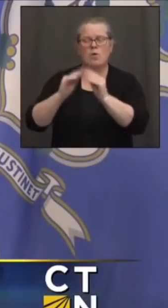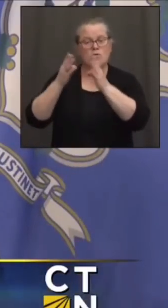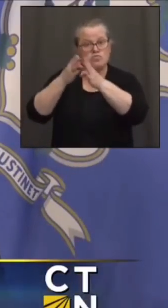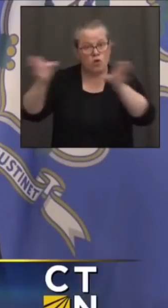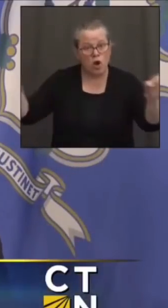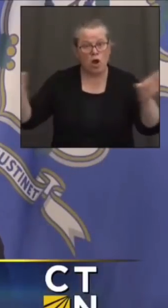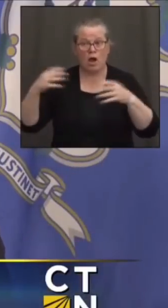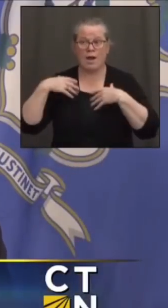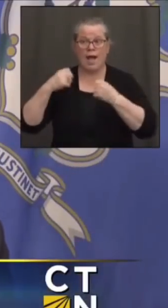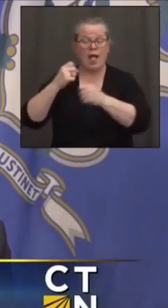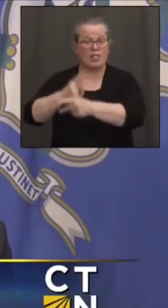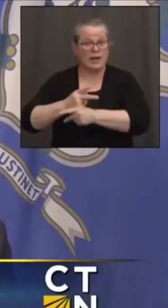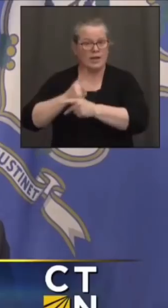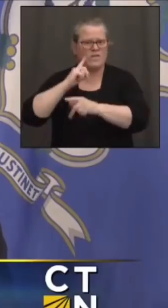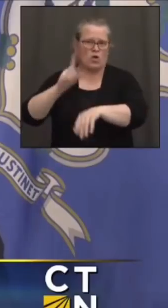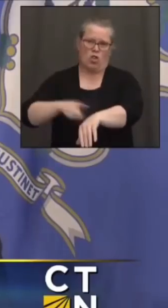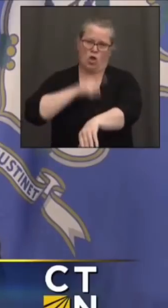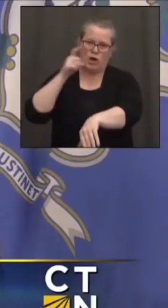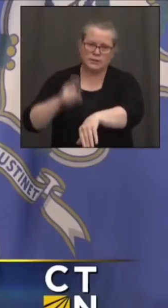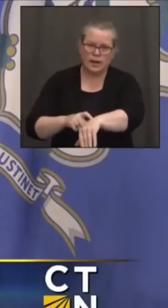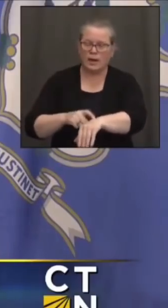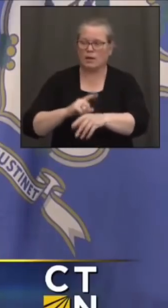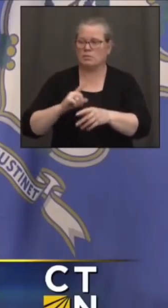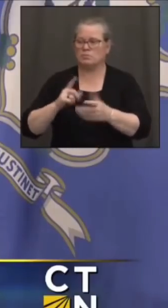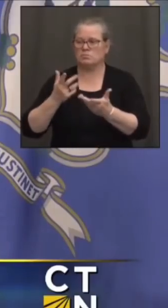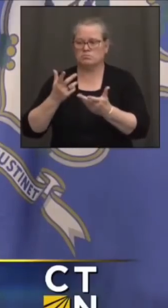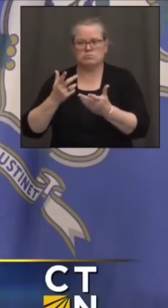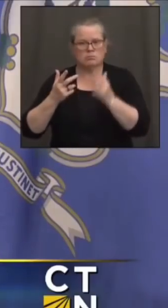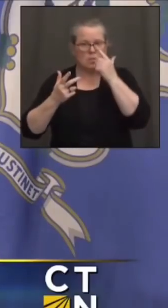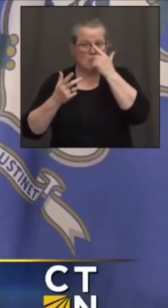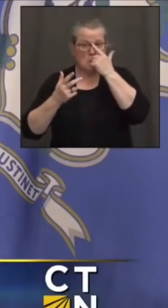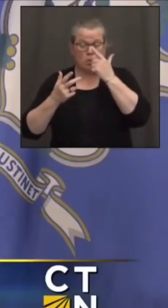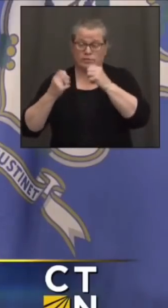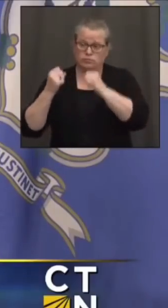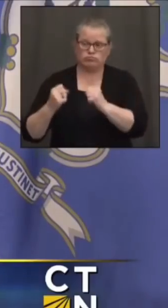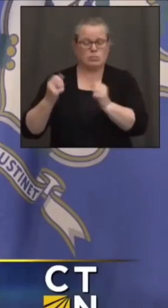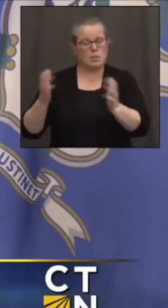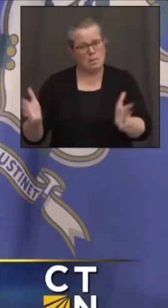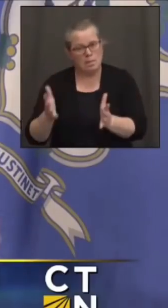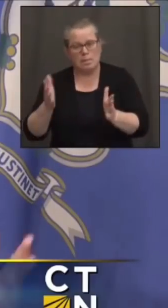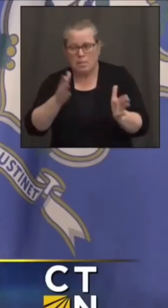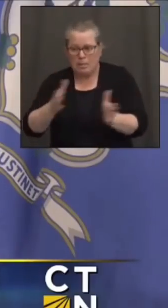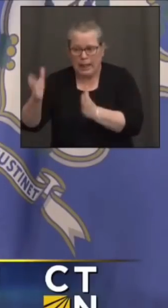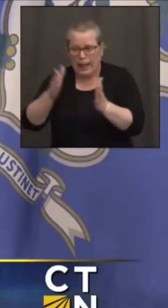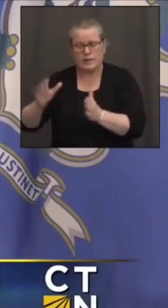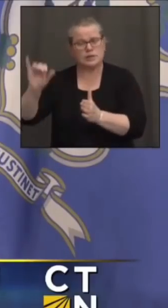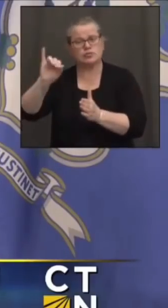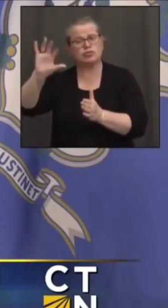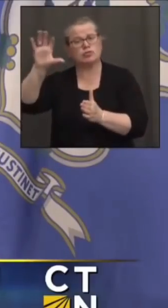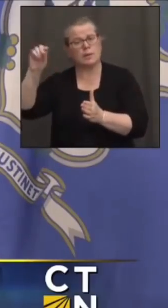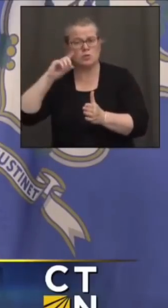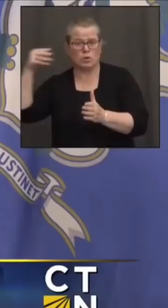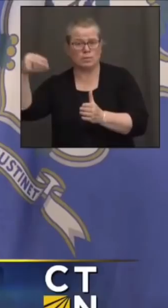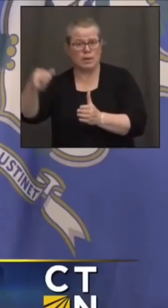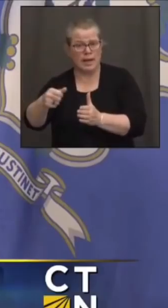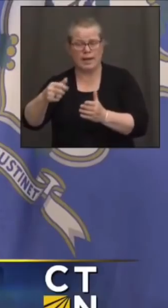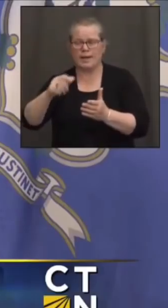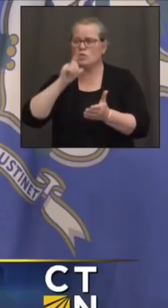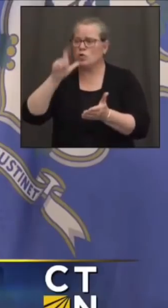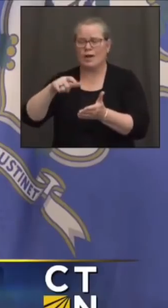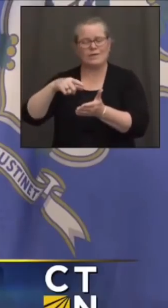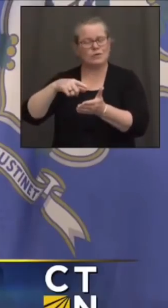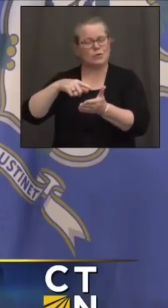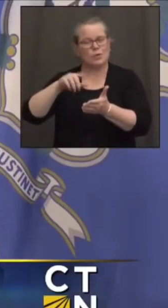long time. We've got an aggressive plan out there which has the insurance companies contribute to the fact you don't have to have co-pays